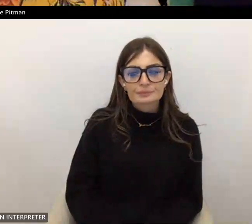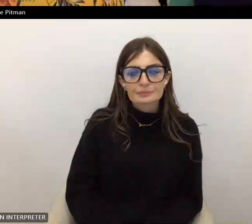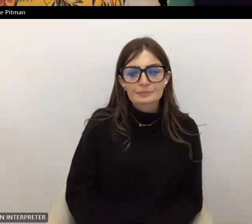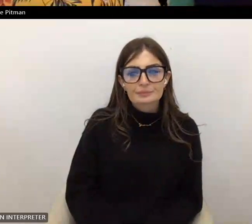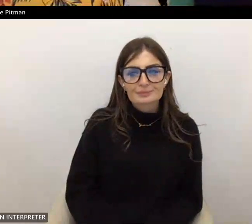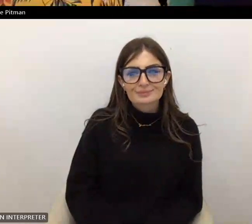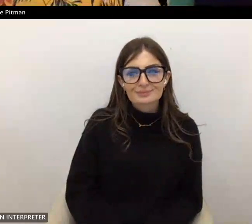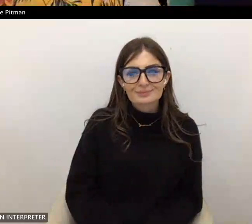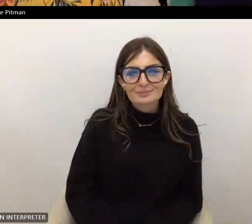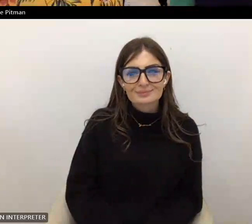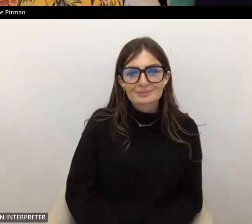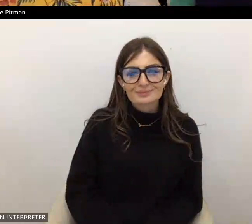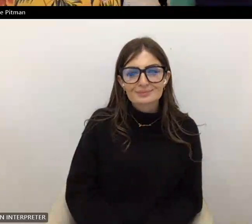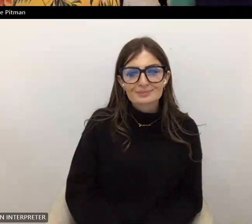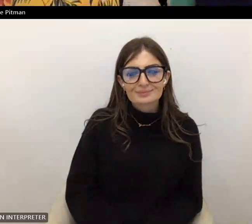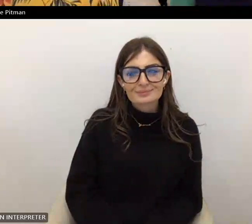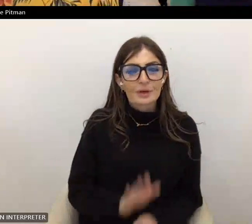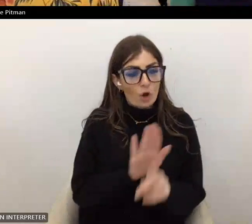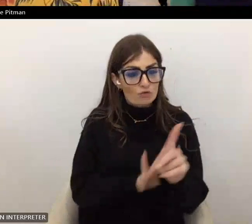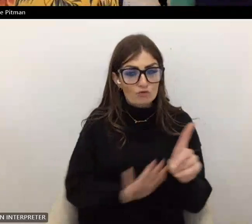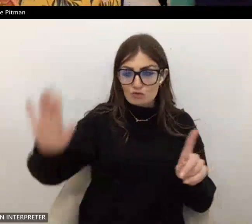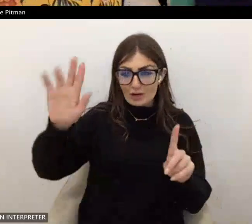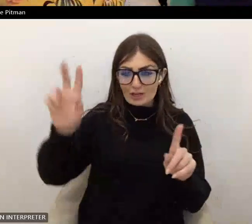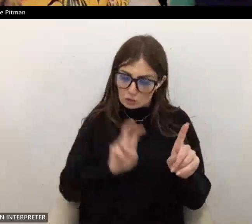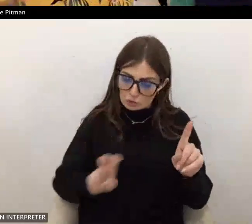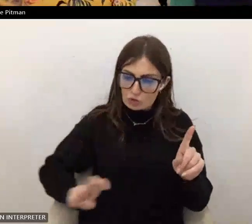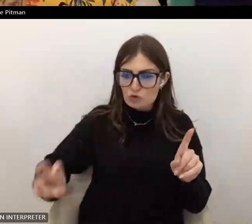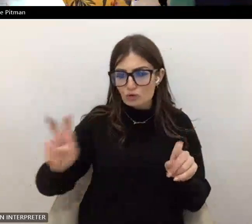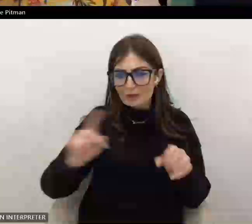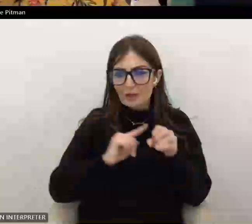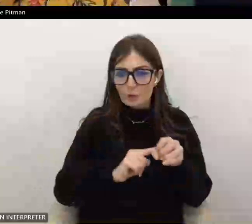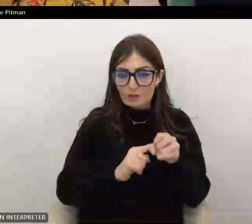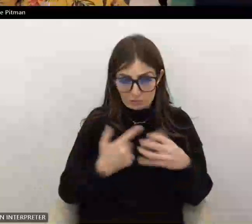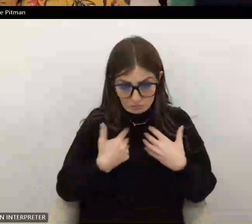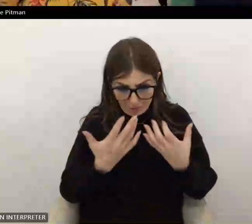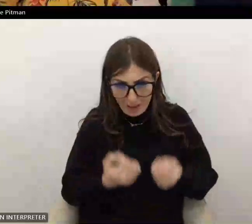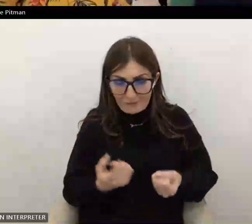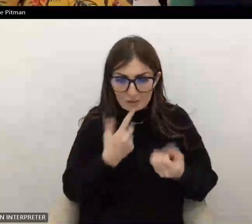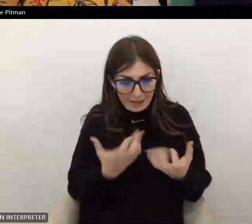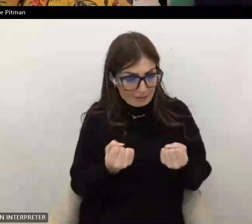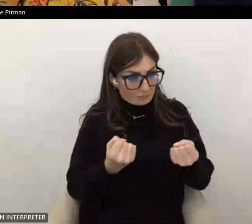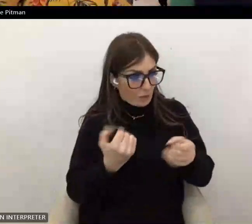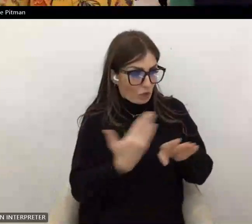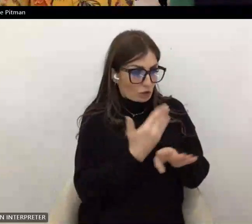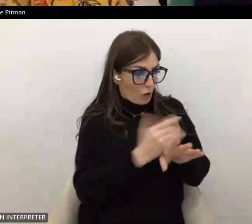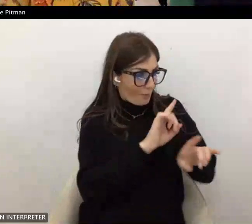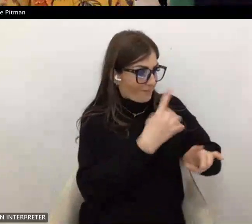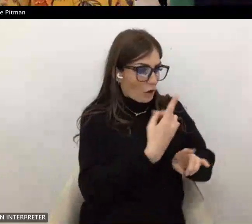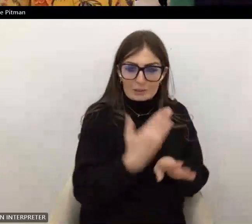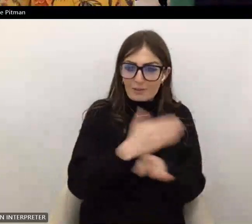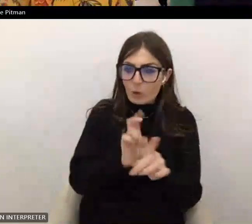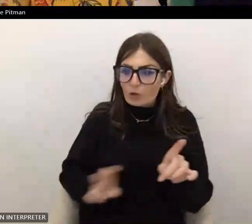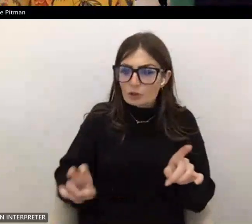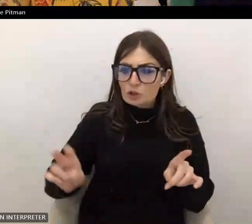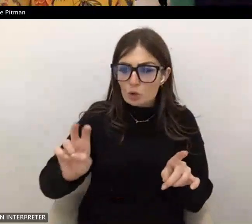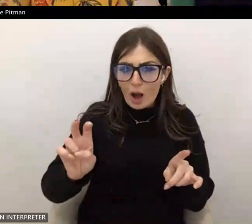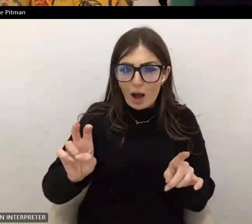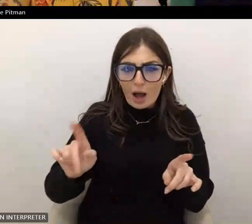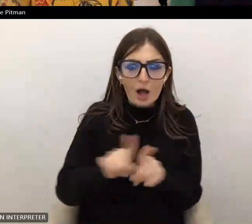Great. A regional touring question. Do I have to get the gig first if I'm touring? The theatre hires